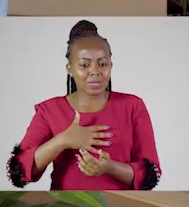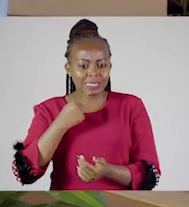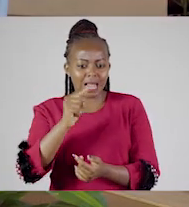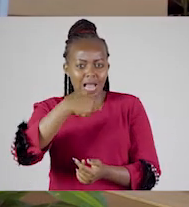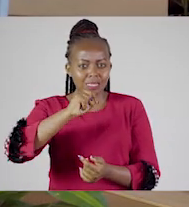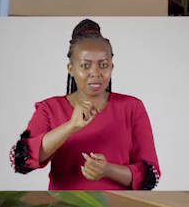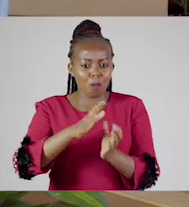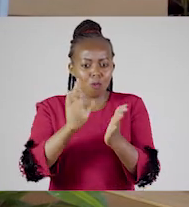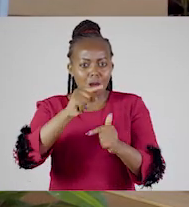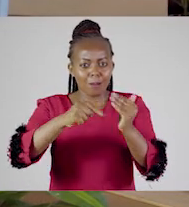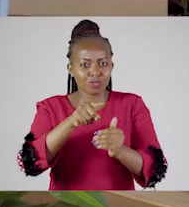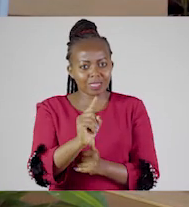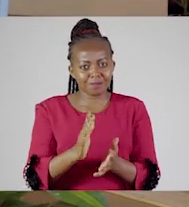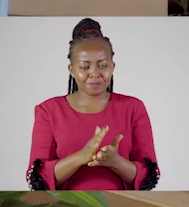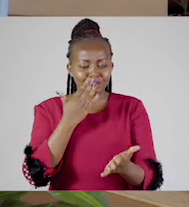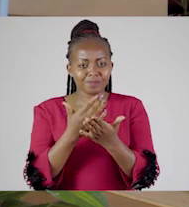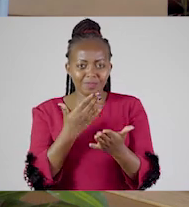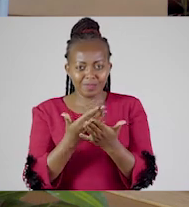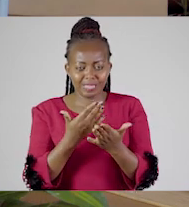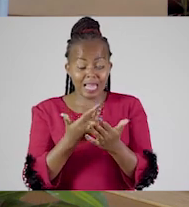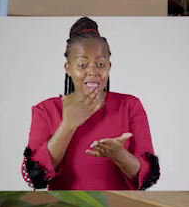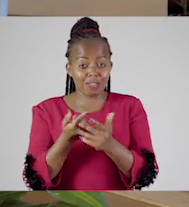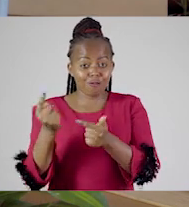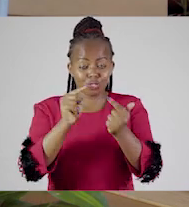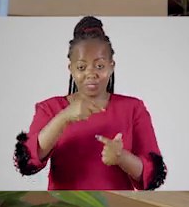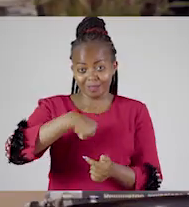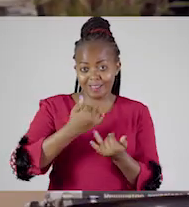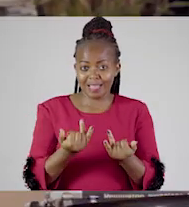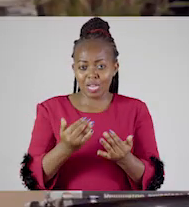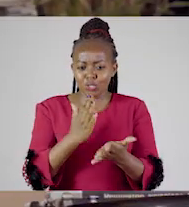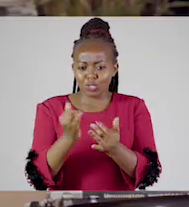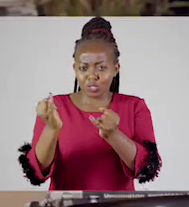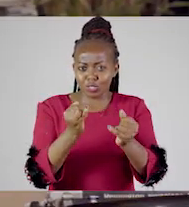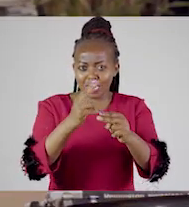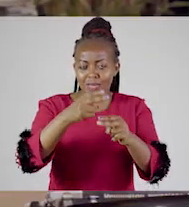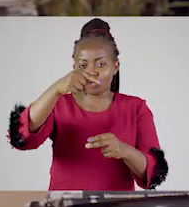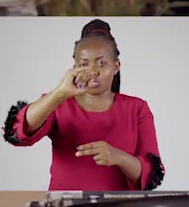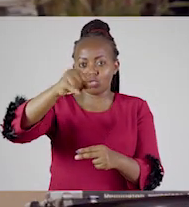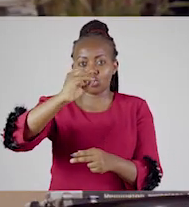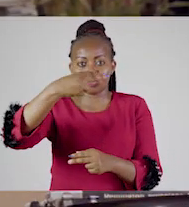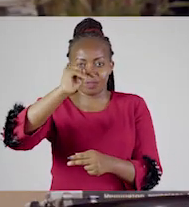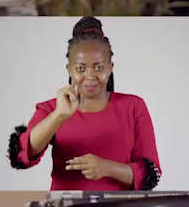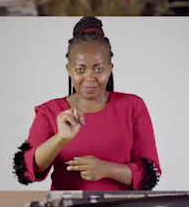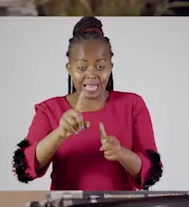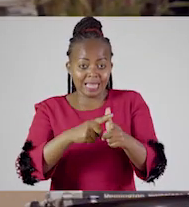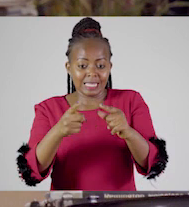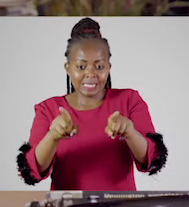us a little bit more about yourself. Thank you, Sukau. Thank you for having me here. As introduced, my name is John Kabuye